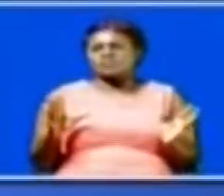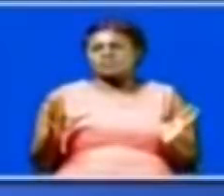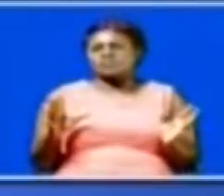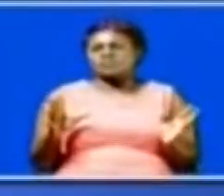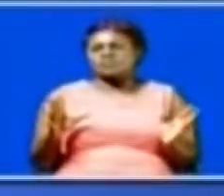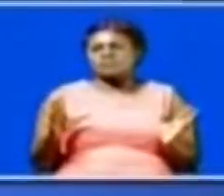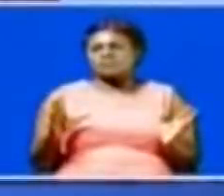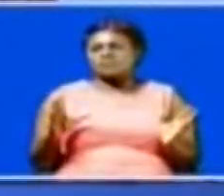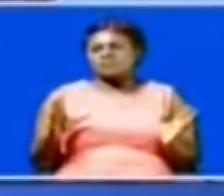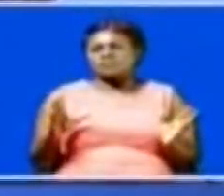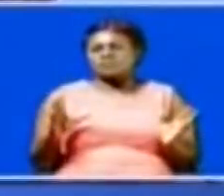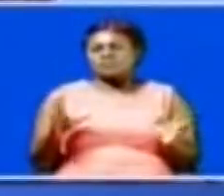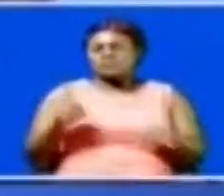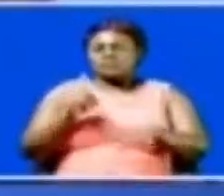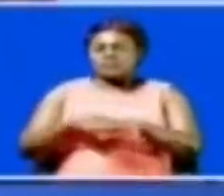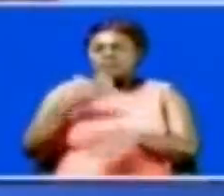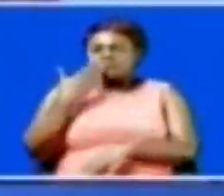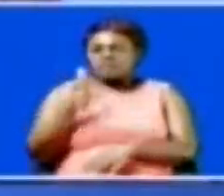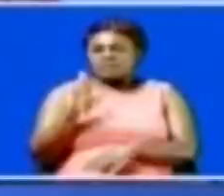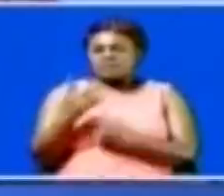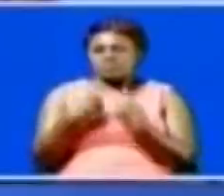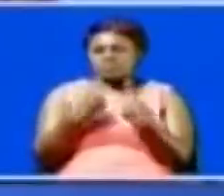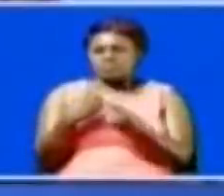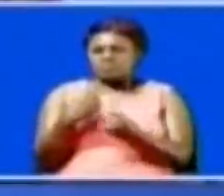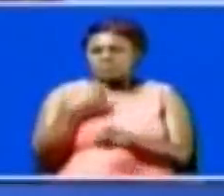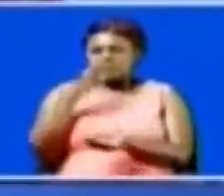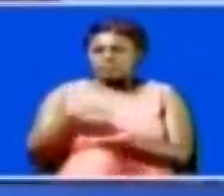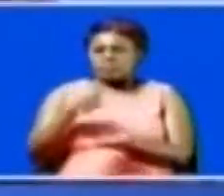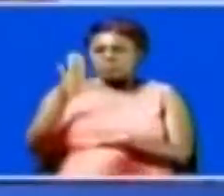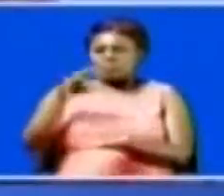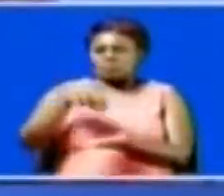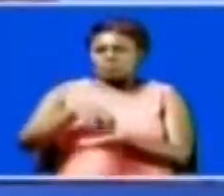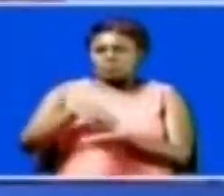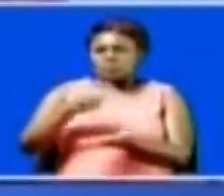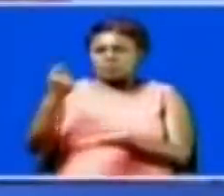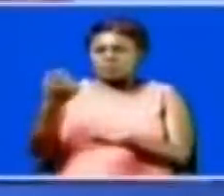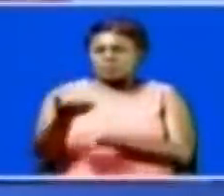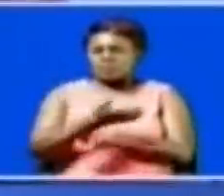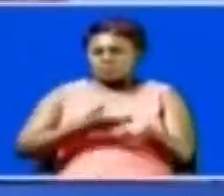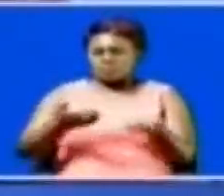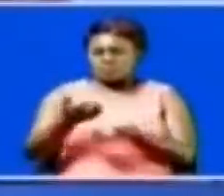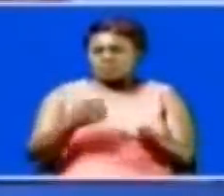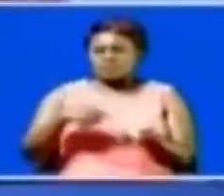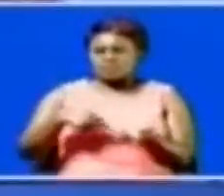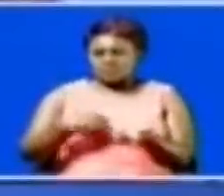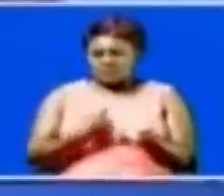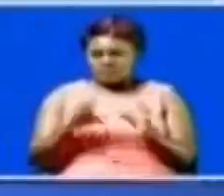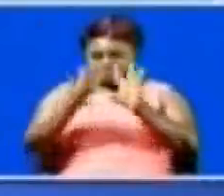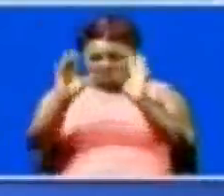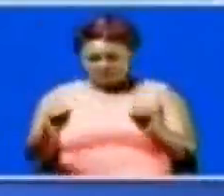no. As we bring this to a close, talk to us a little on the state of Kenya's economy, so that we have a